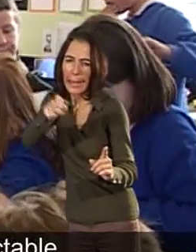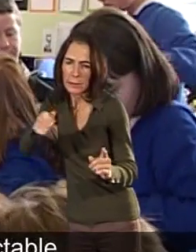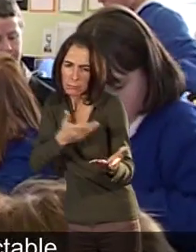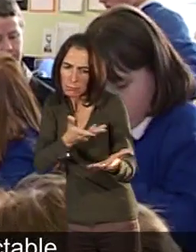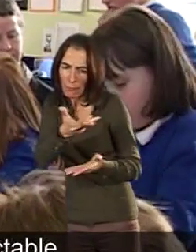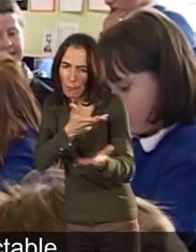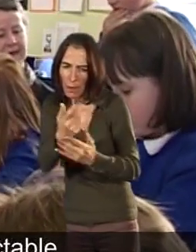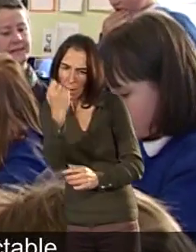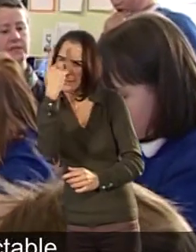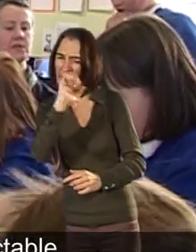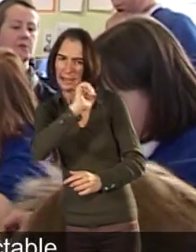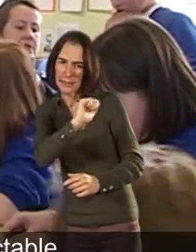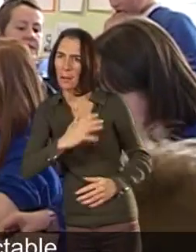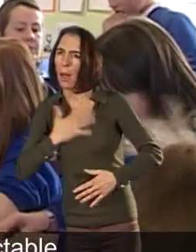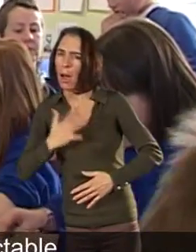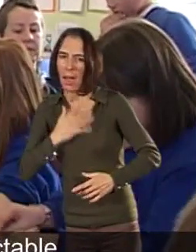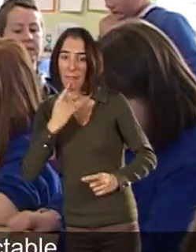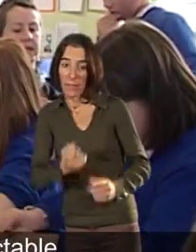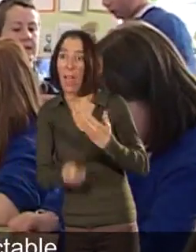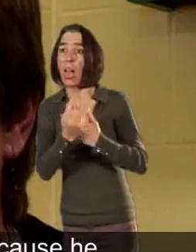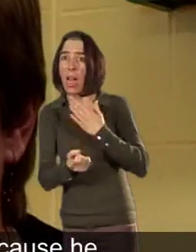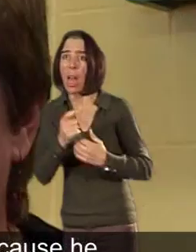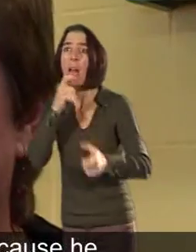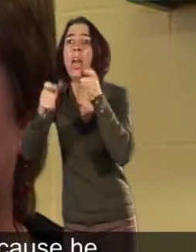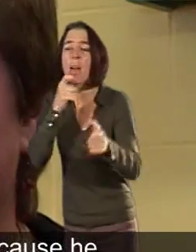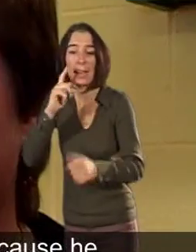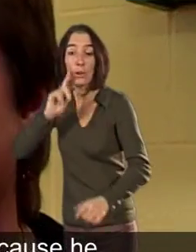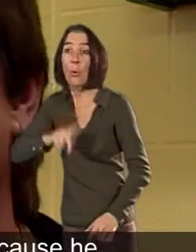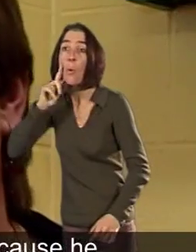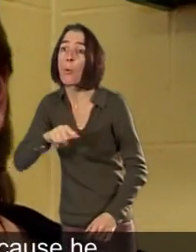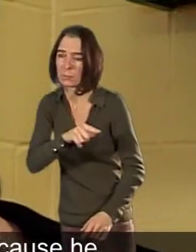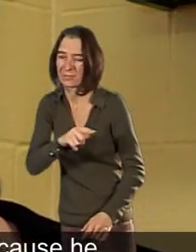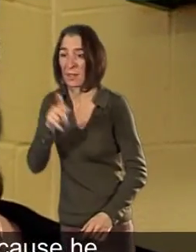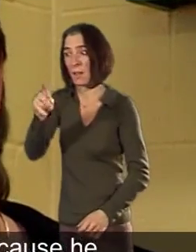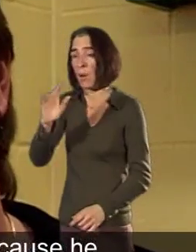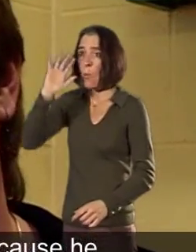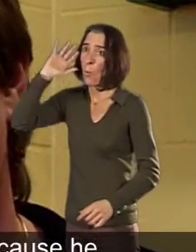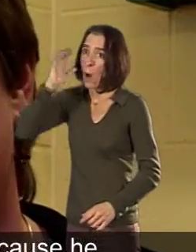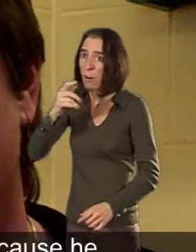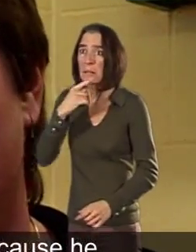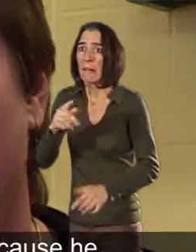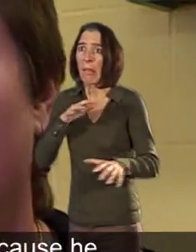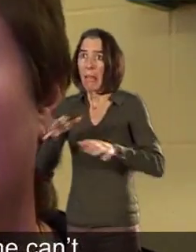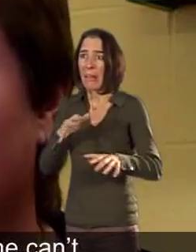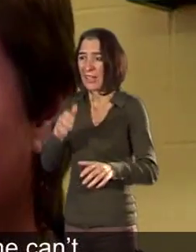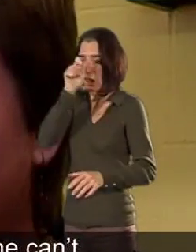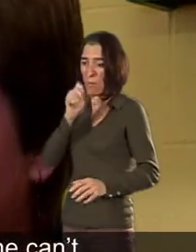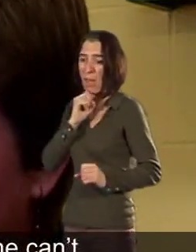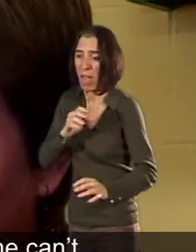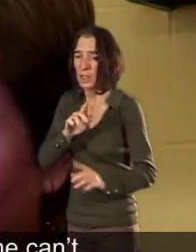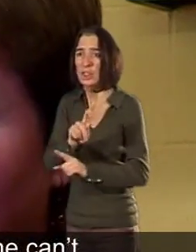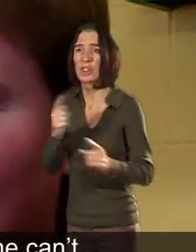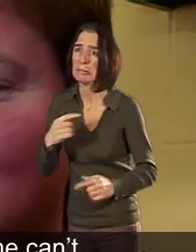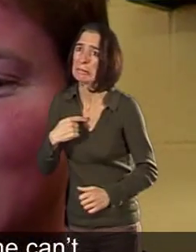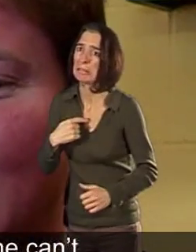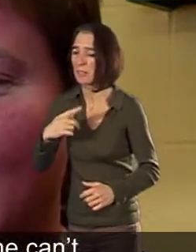and ignore his unpredictable outbursts. He gets so worried and anxious because he knows he does things that he shouldn't do, and he knows he does